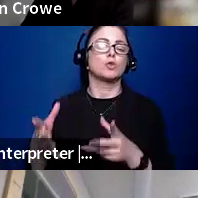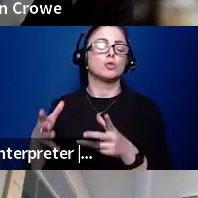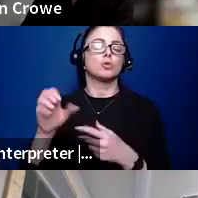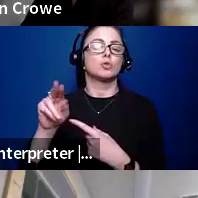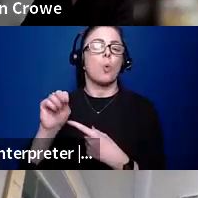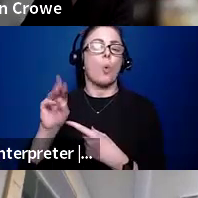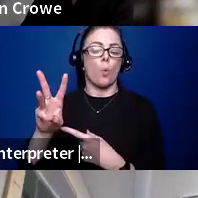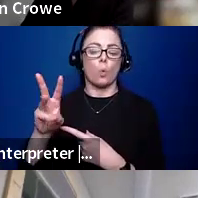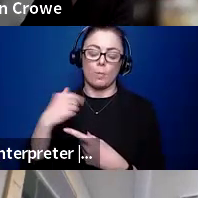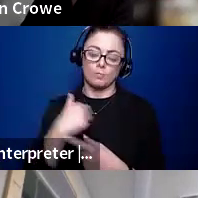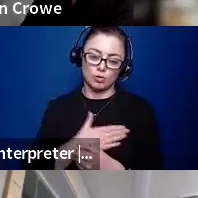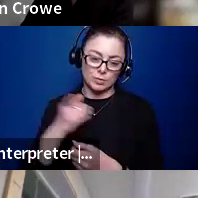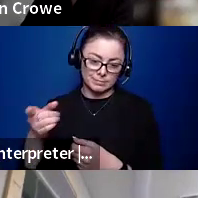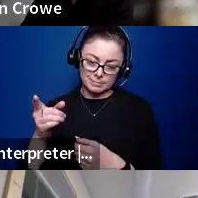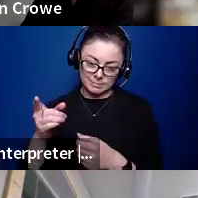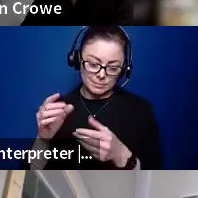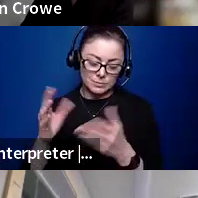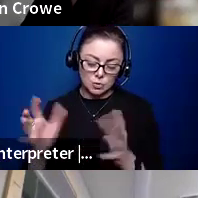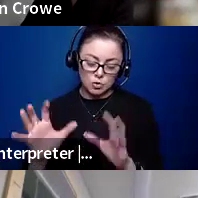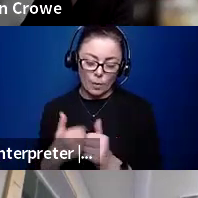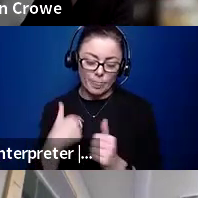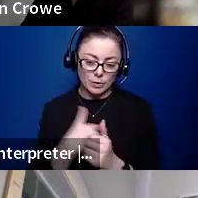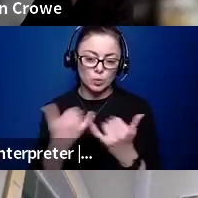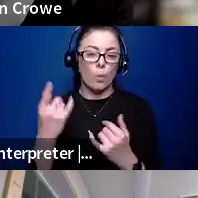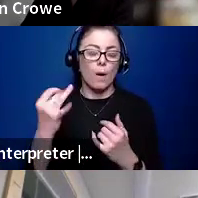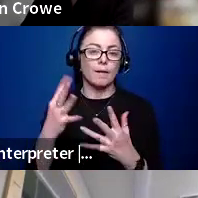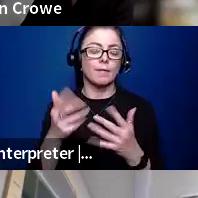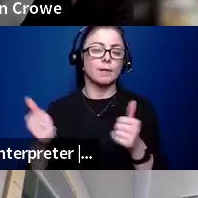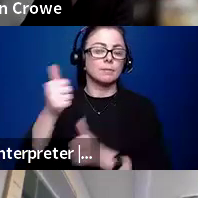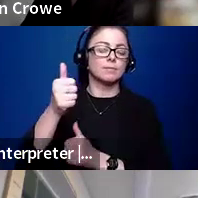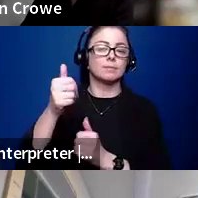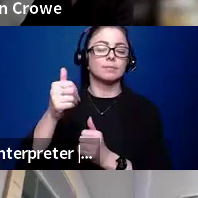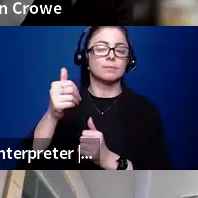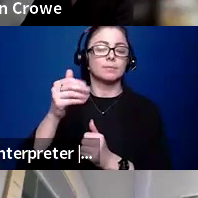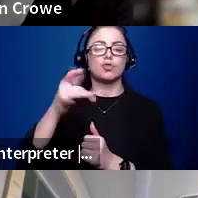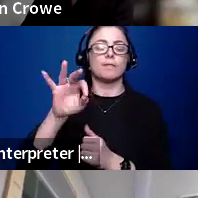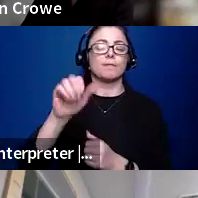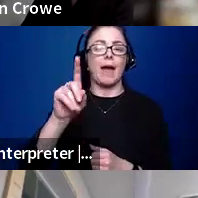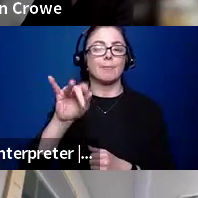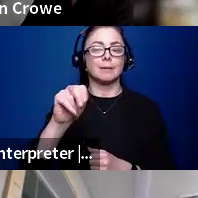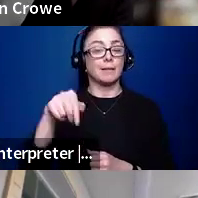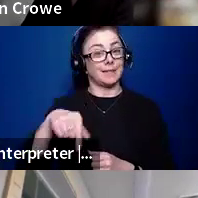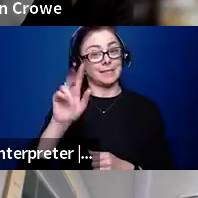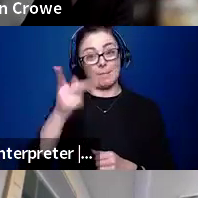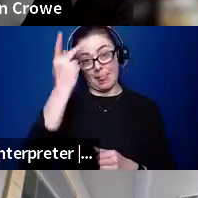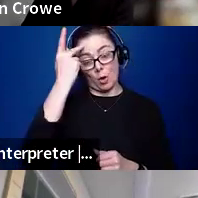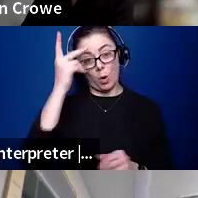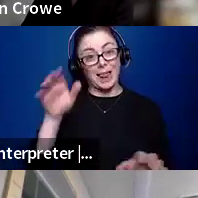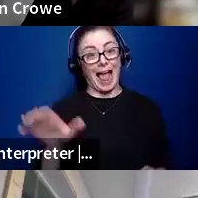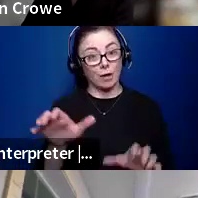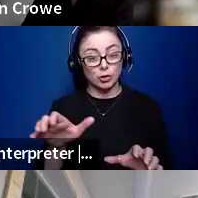chief administrators. This action, this political action, comes at a